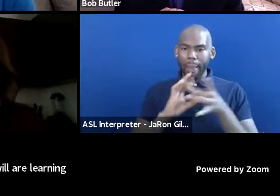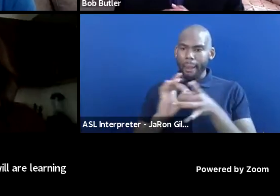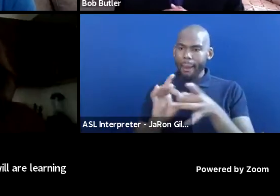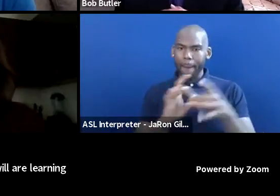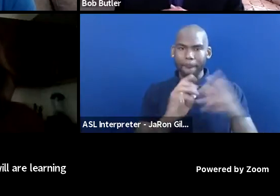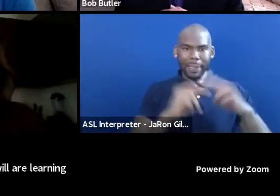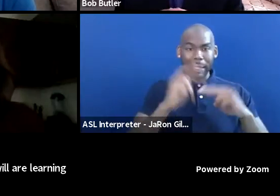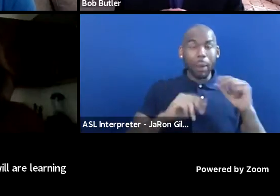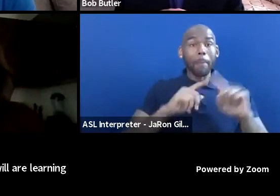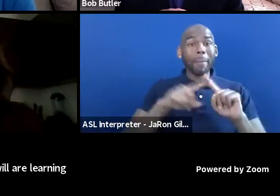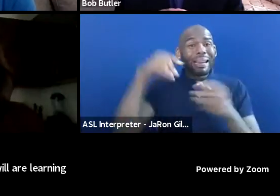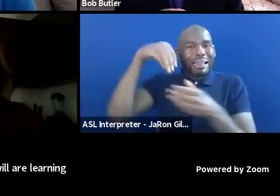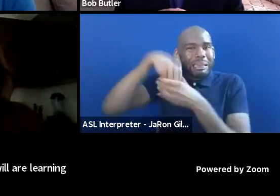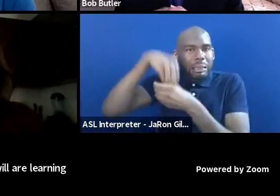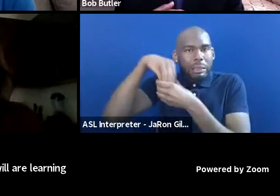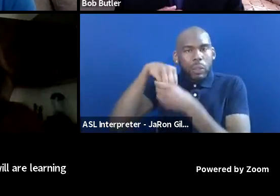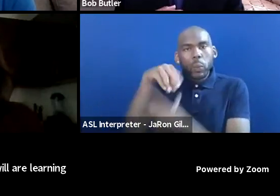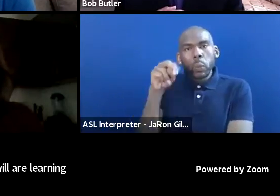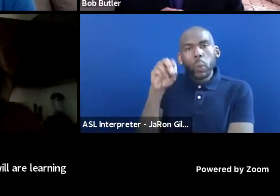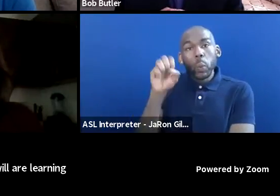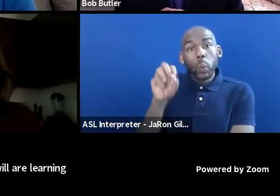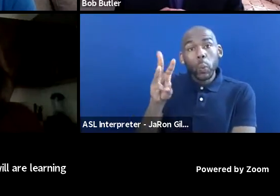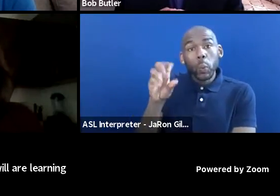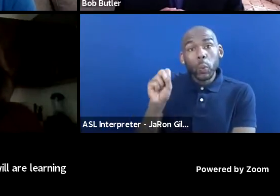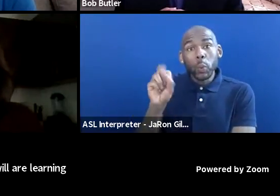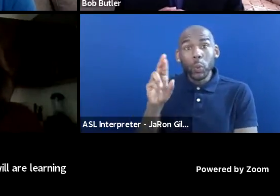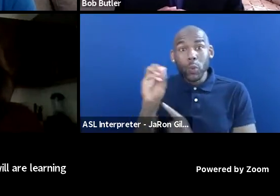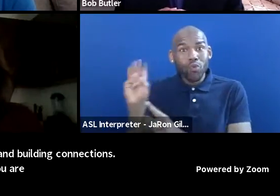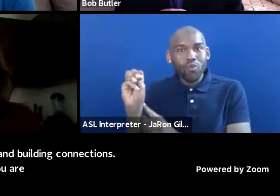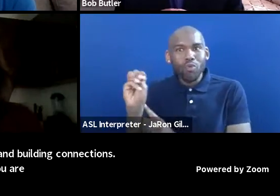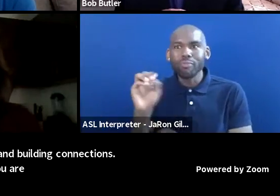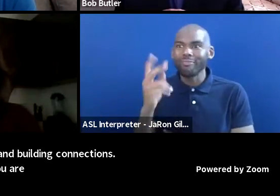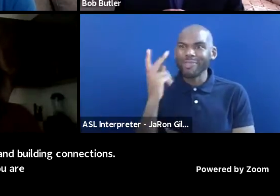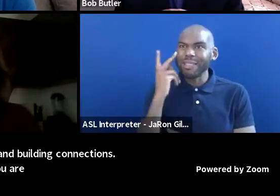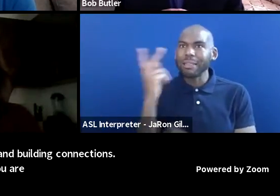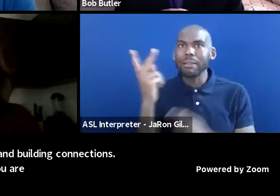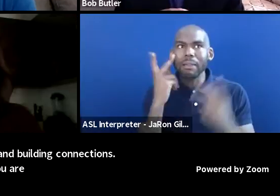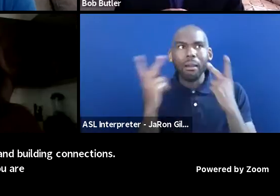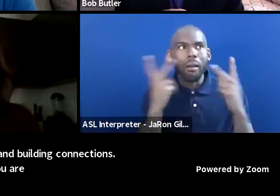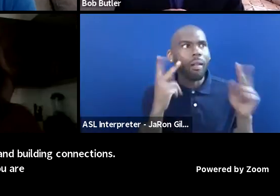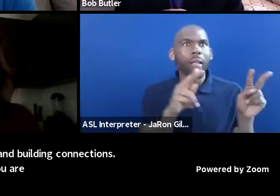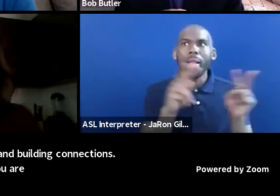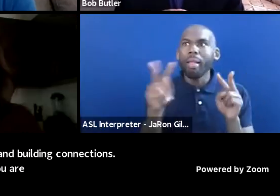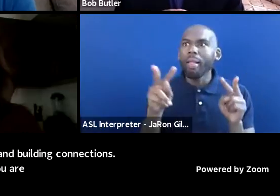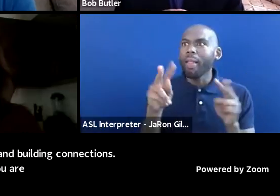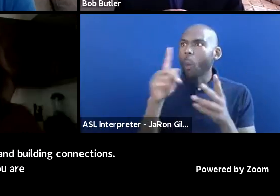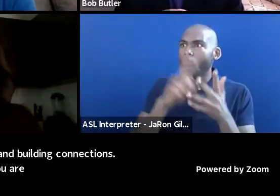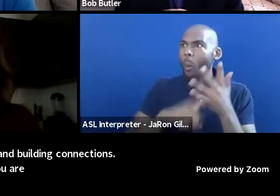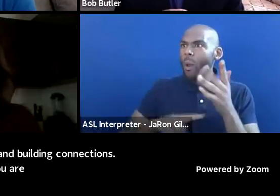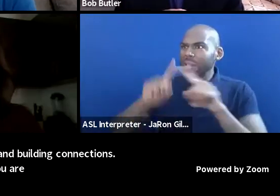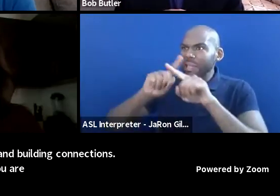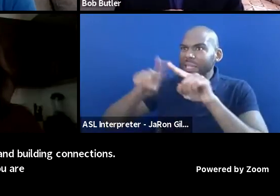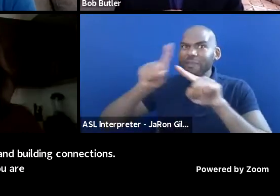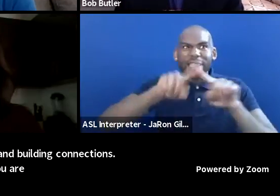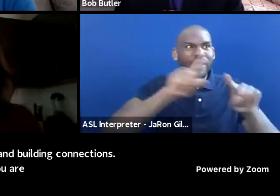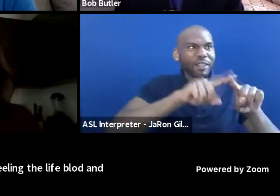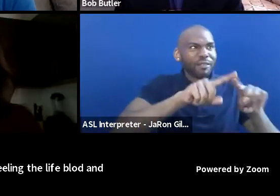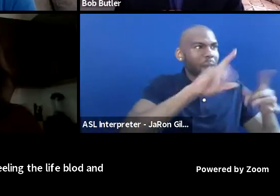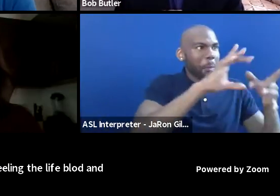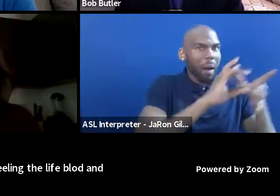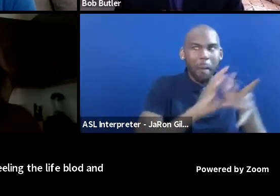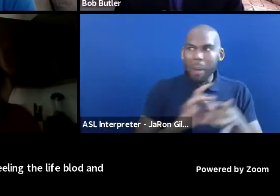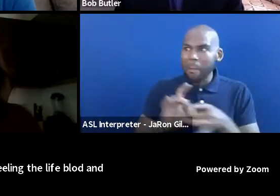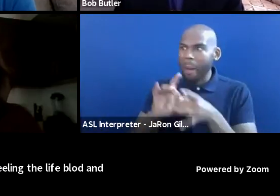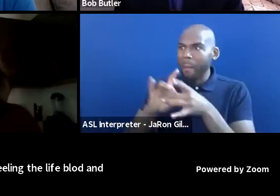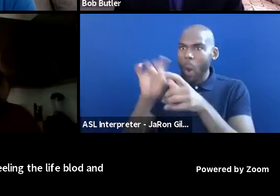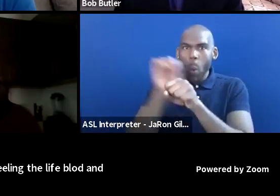when you're in a newsroom and you're working and you're feeling that lifeblood, seeing what makes all the parts pump together, I think you take a lot out